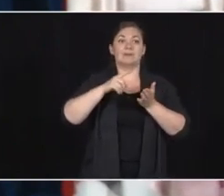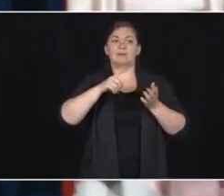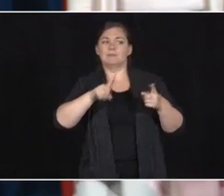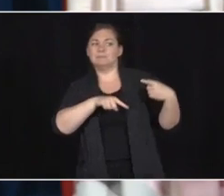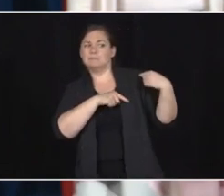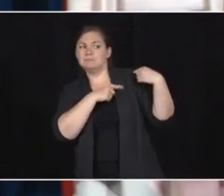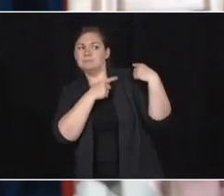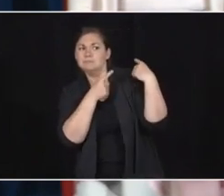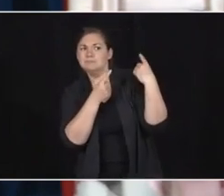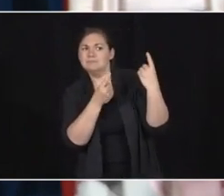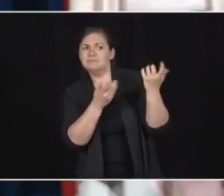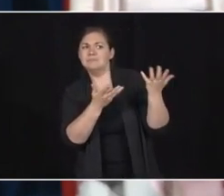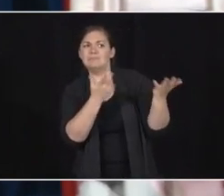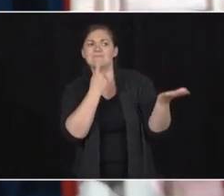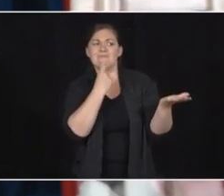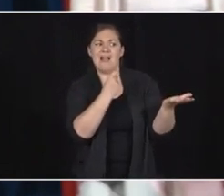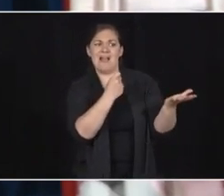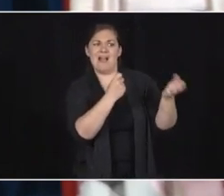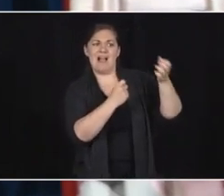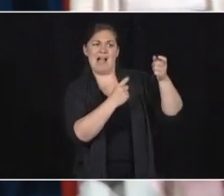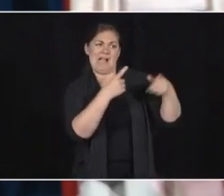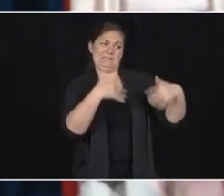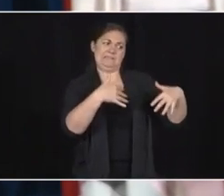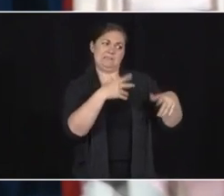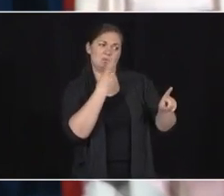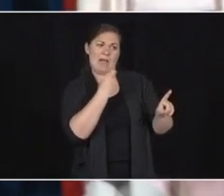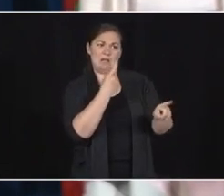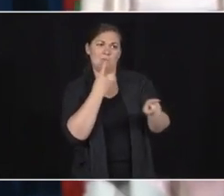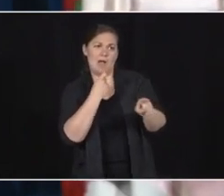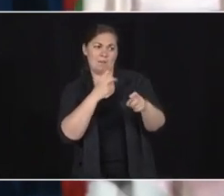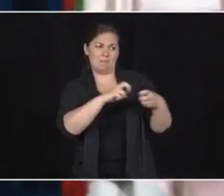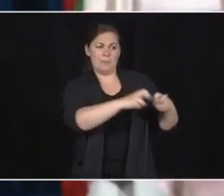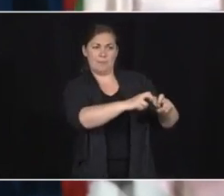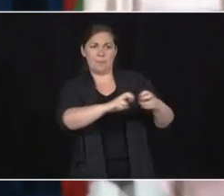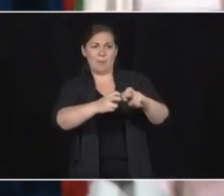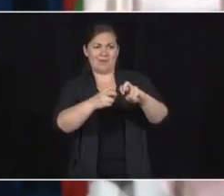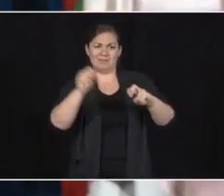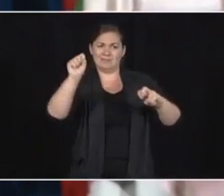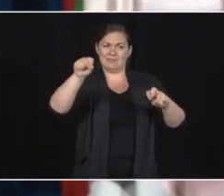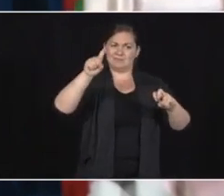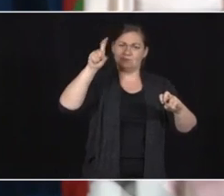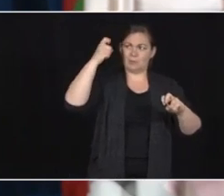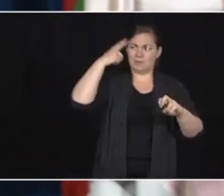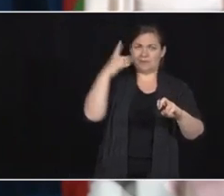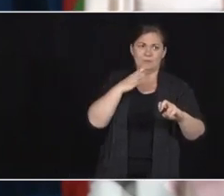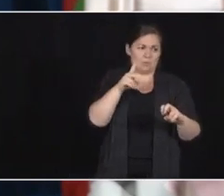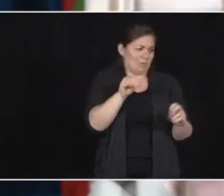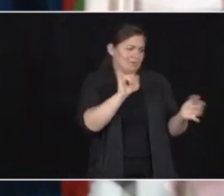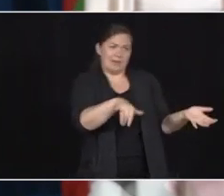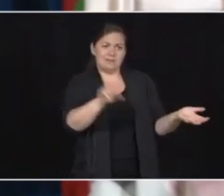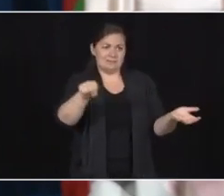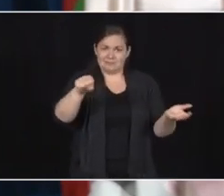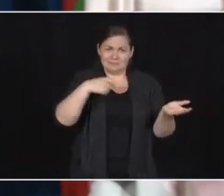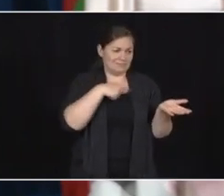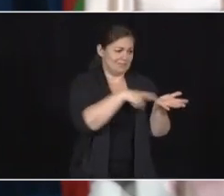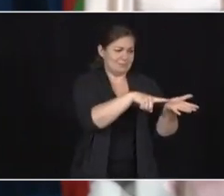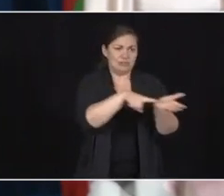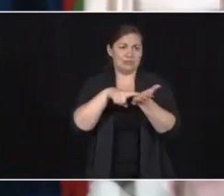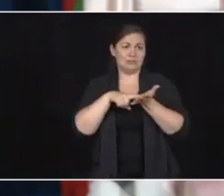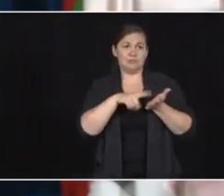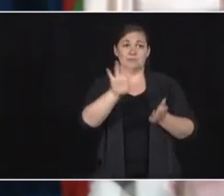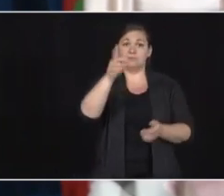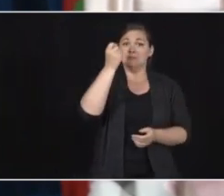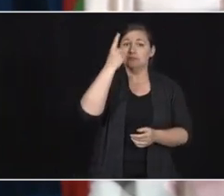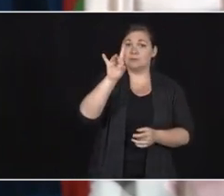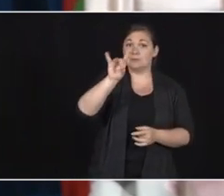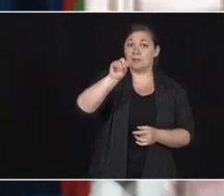five? Absolutely. And you've heard the Premier say that. And you've also heard him say 80% of our homes have been doing